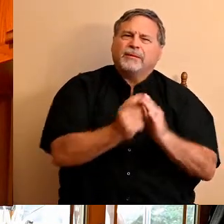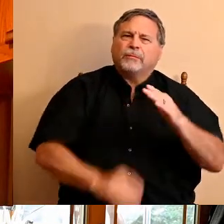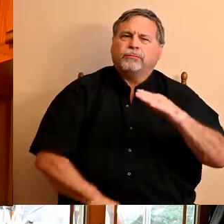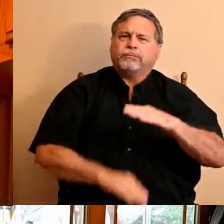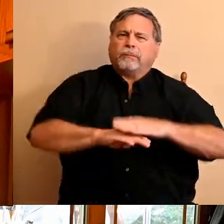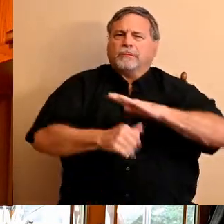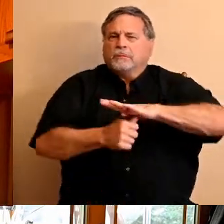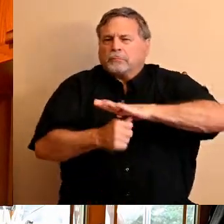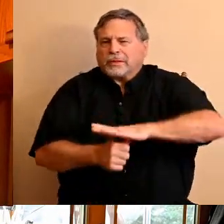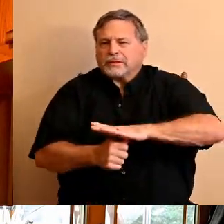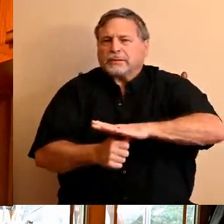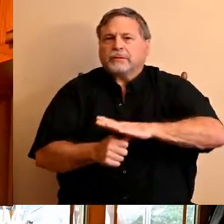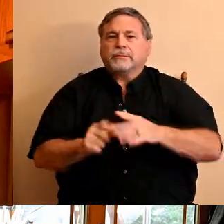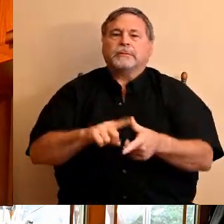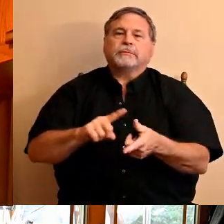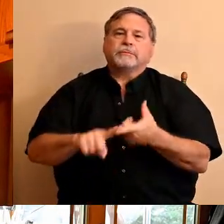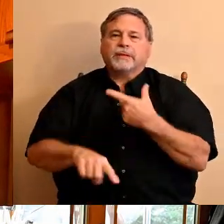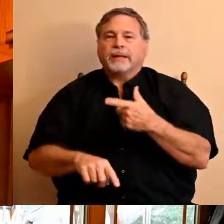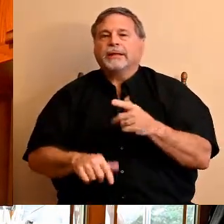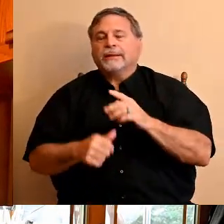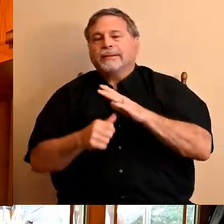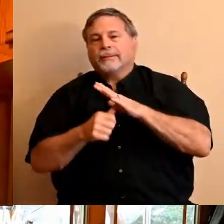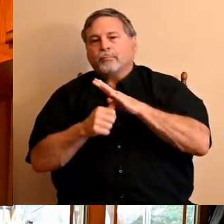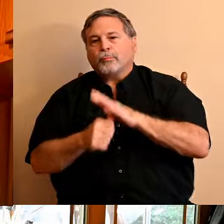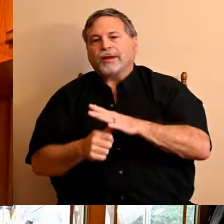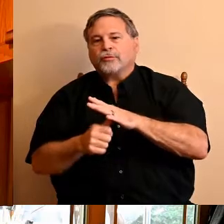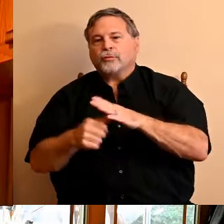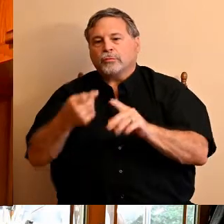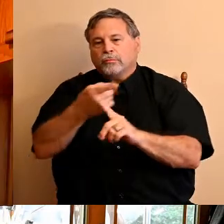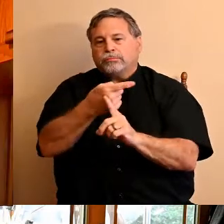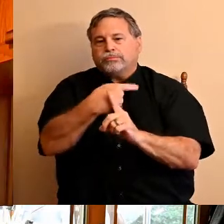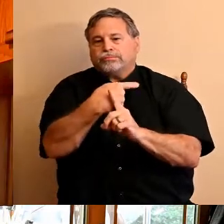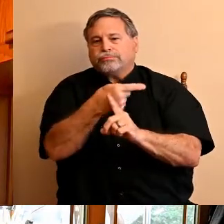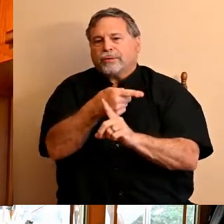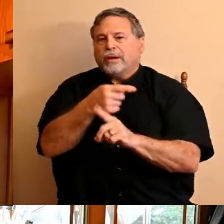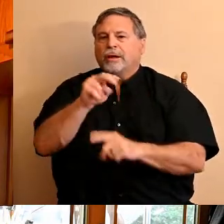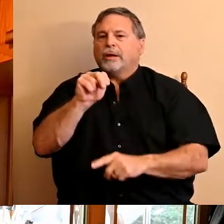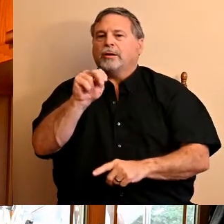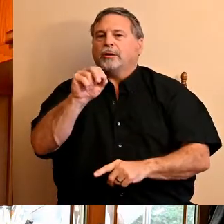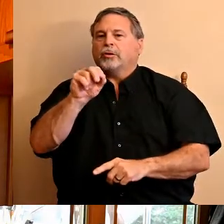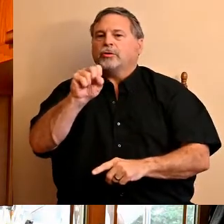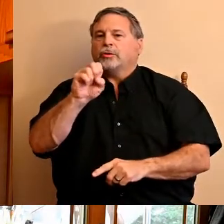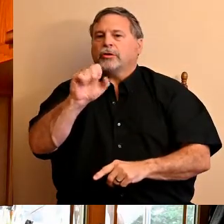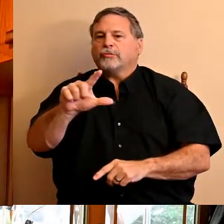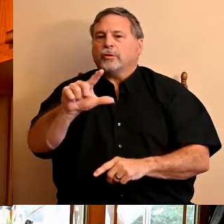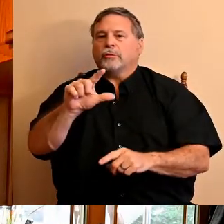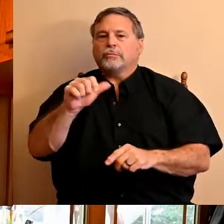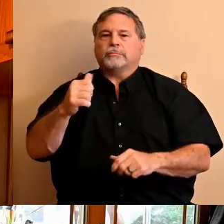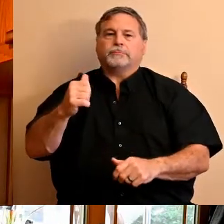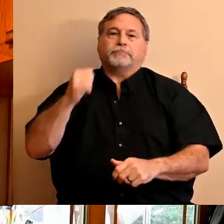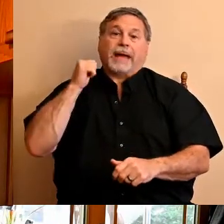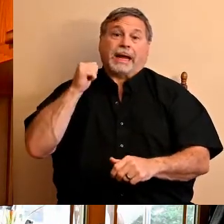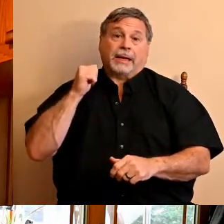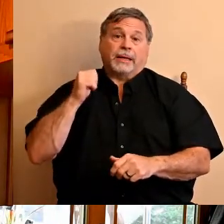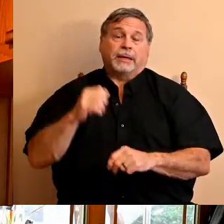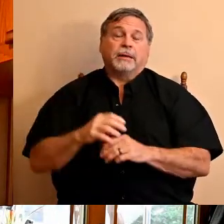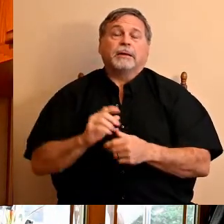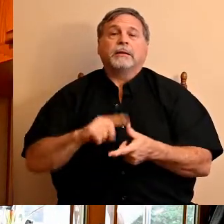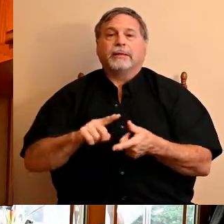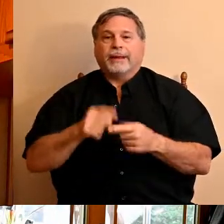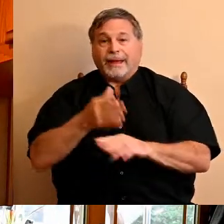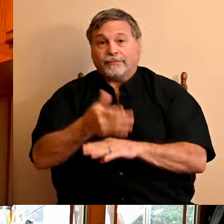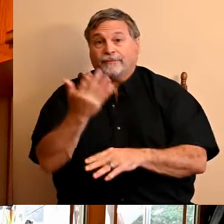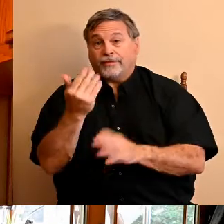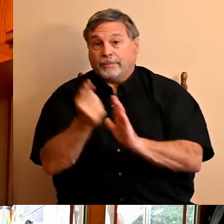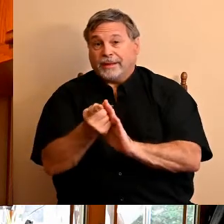sure that your pressure nozzle is pointed towards the back. It's after 15 minutes of getting to pressure, it'll cook for about